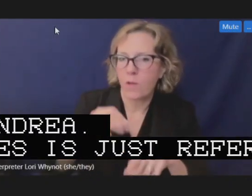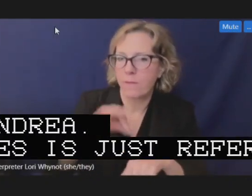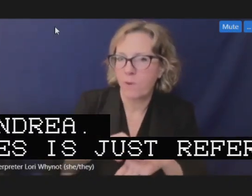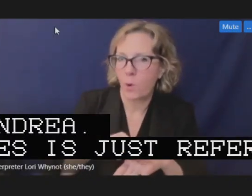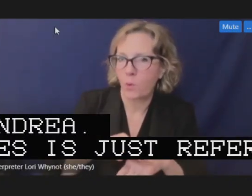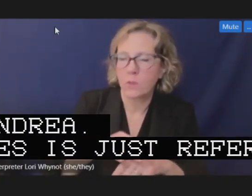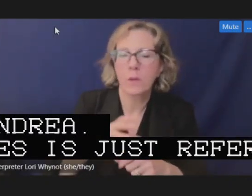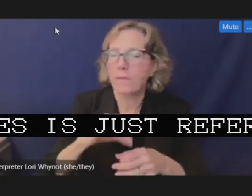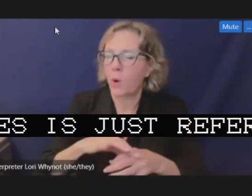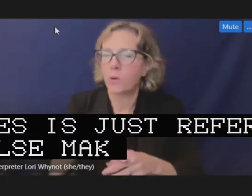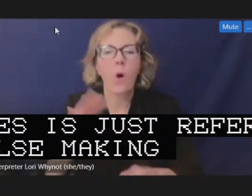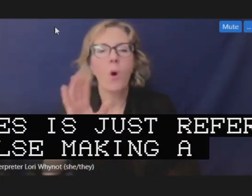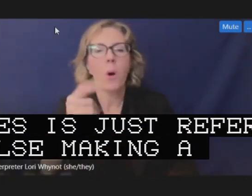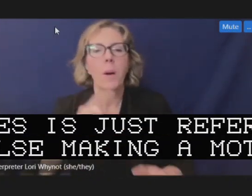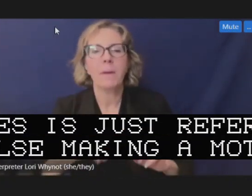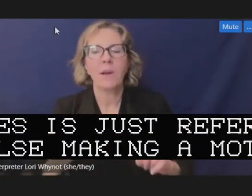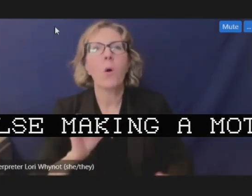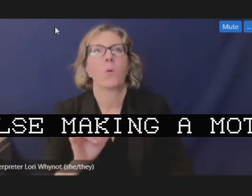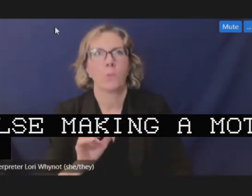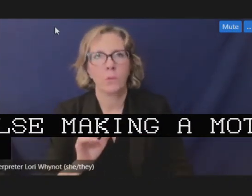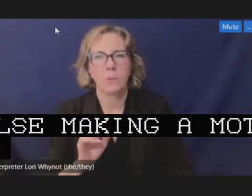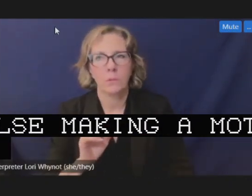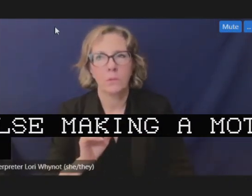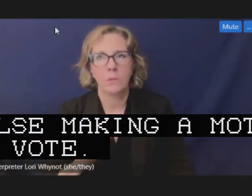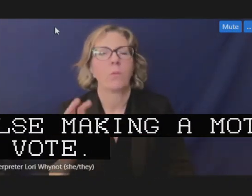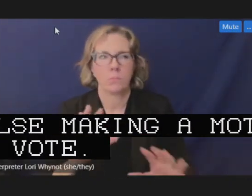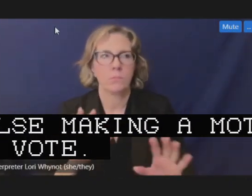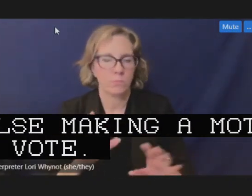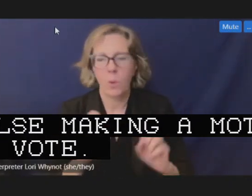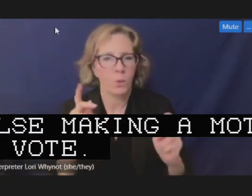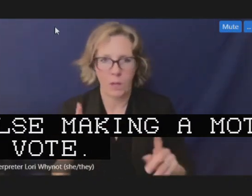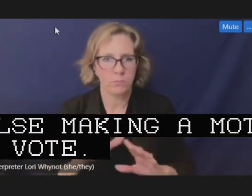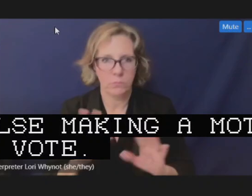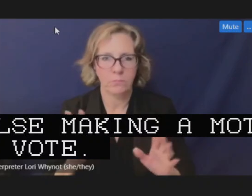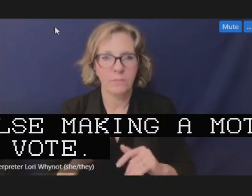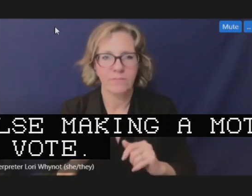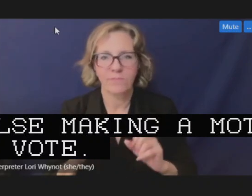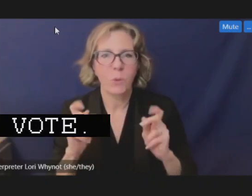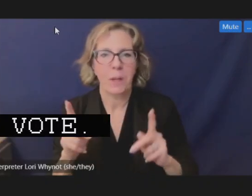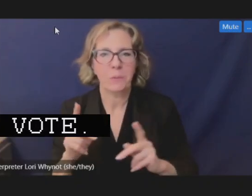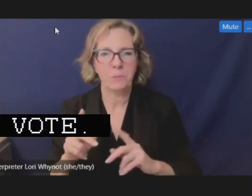I agree. Okay. All right, whatever.